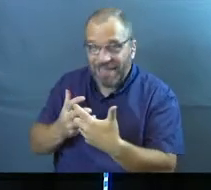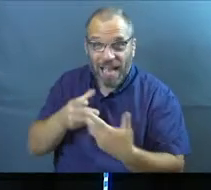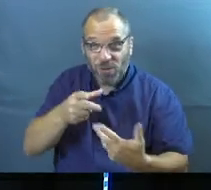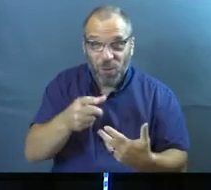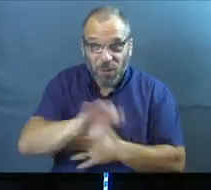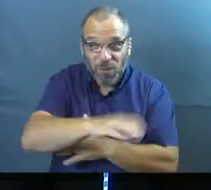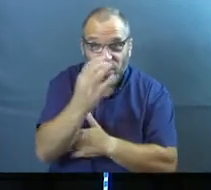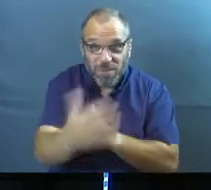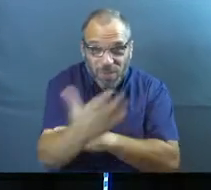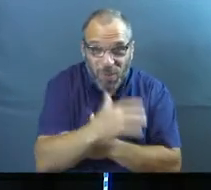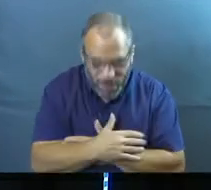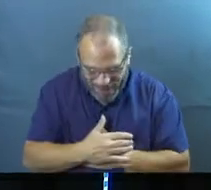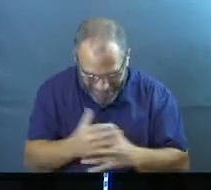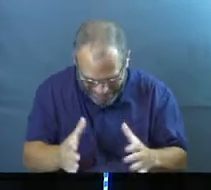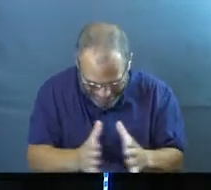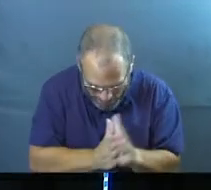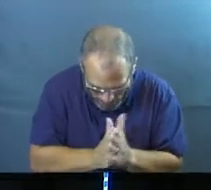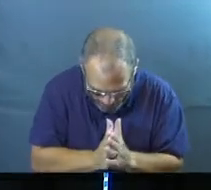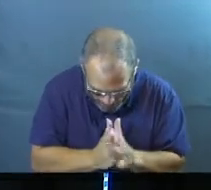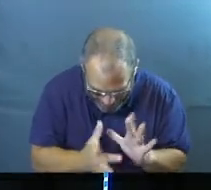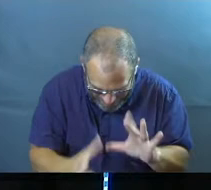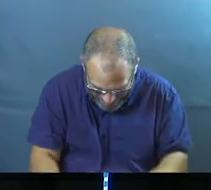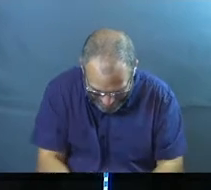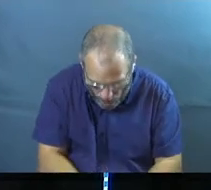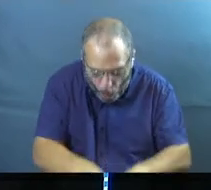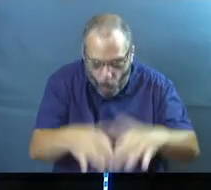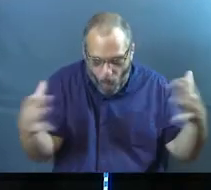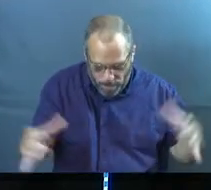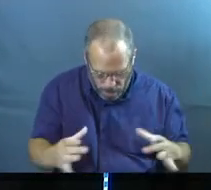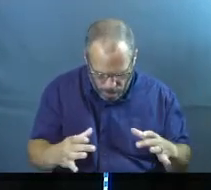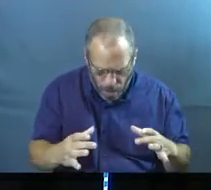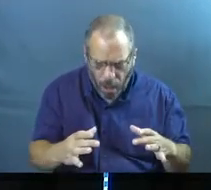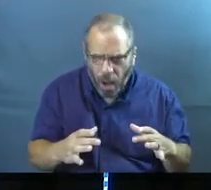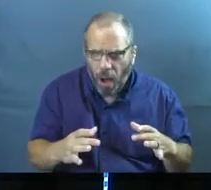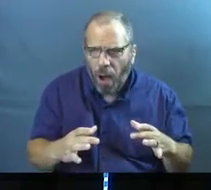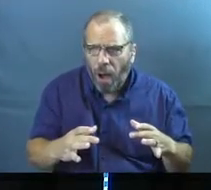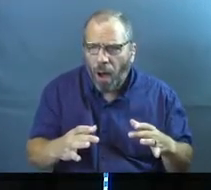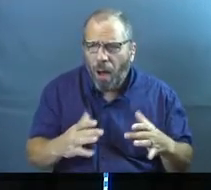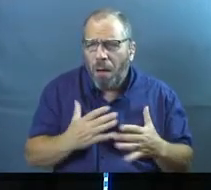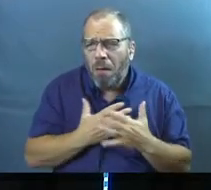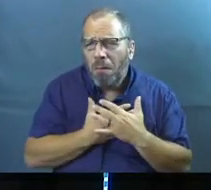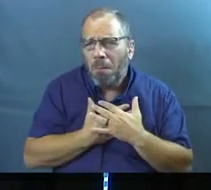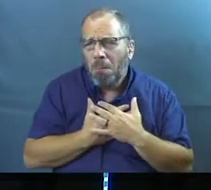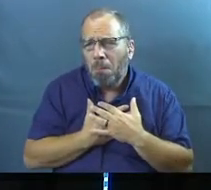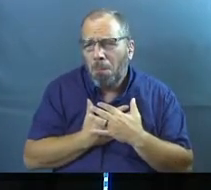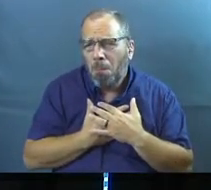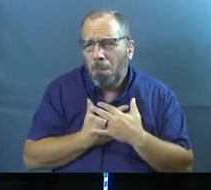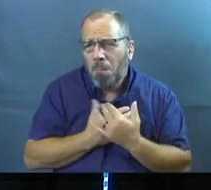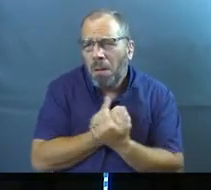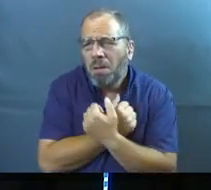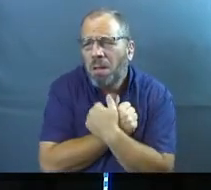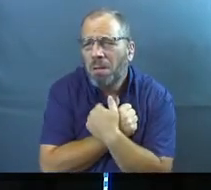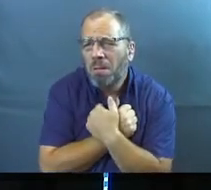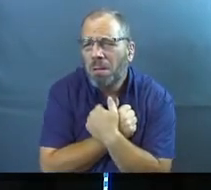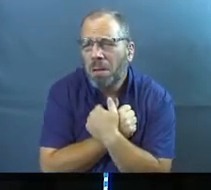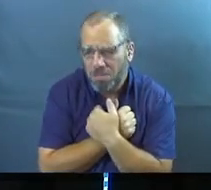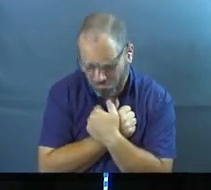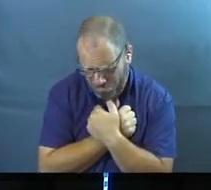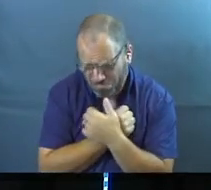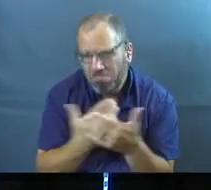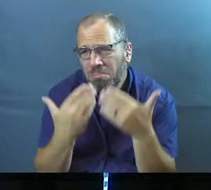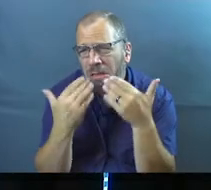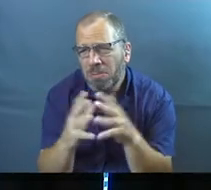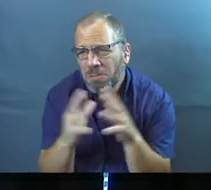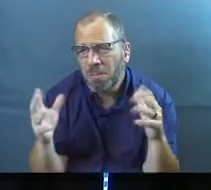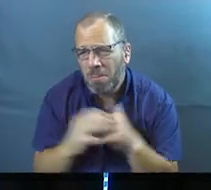that up and you feel that connection with that person, and it's love. Right? That's what that gift is. That gift is